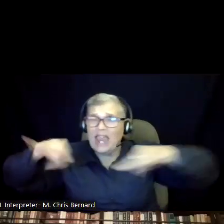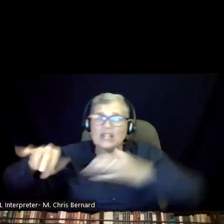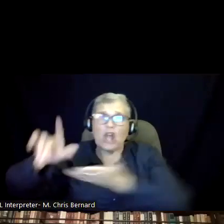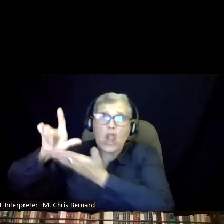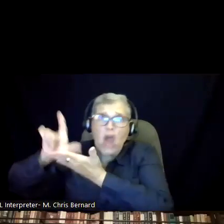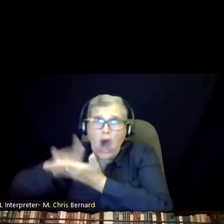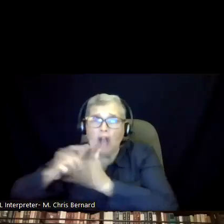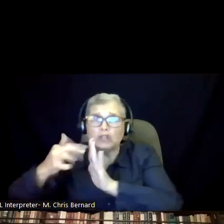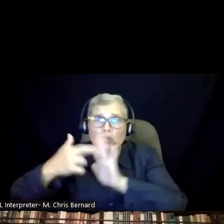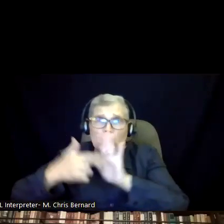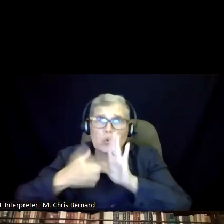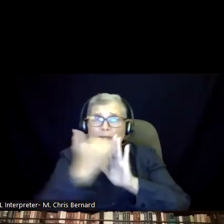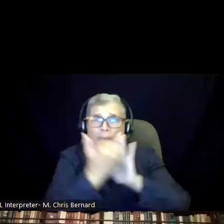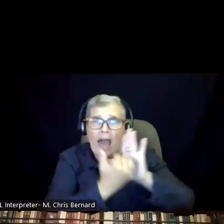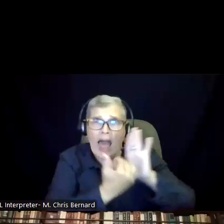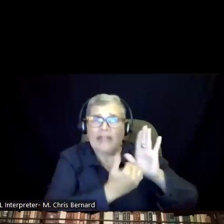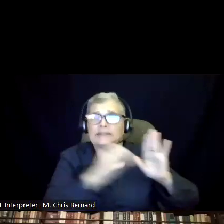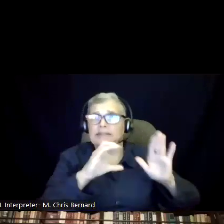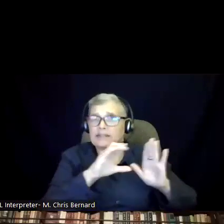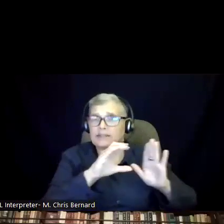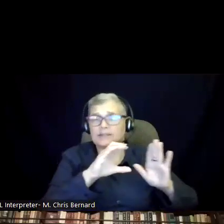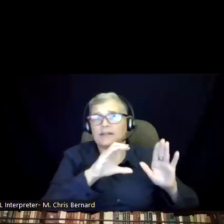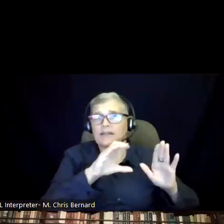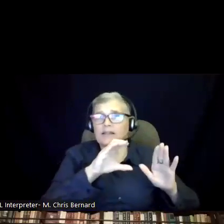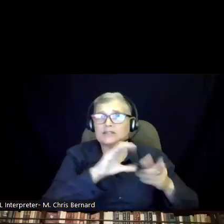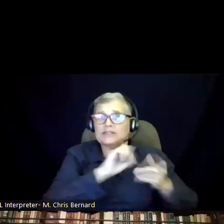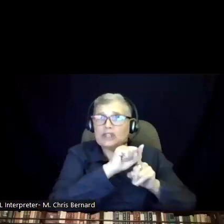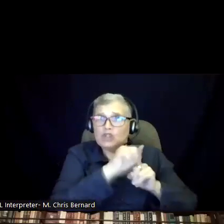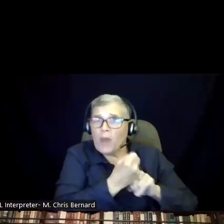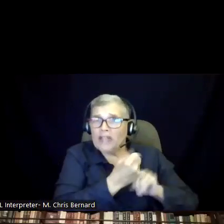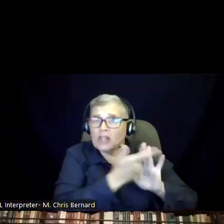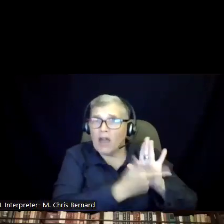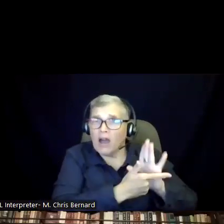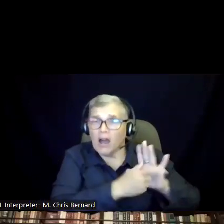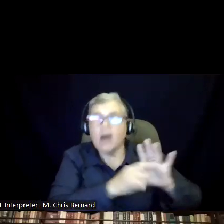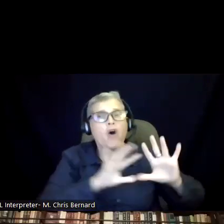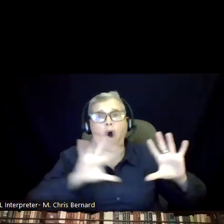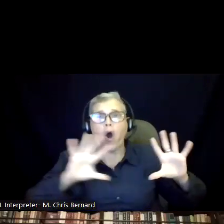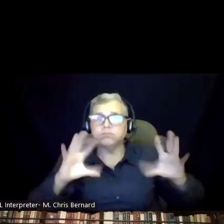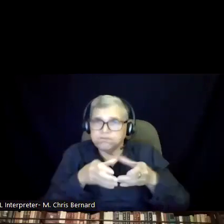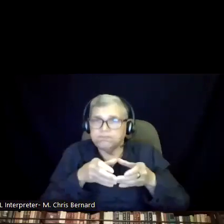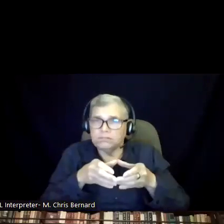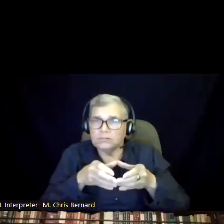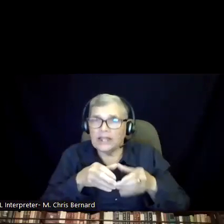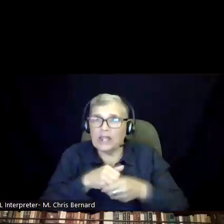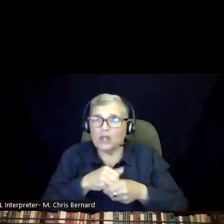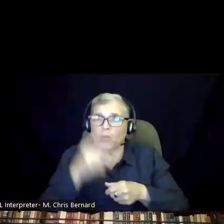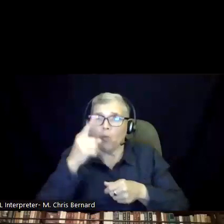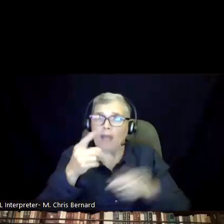regulations, policies, and case law. It allows us as students of wildlife conservation,